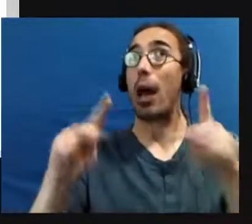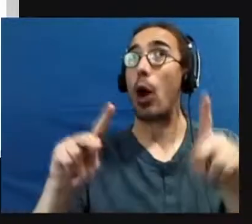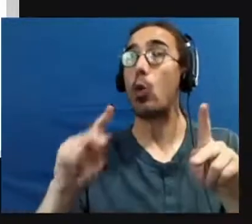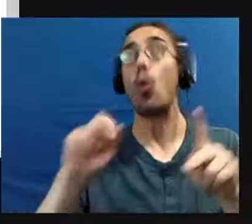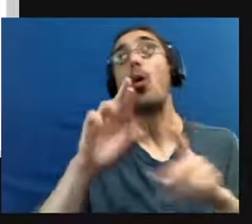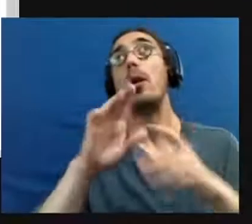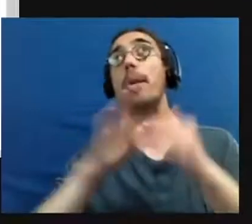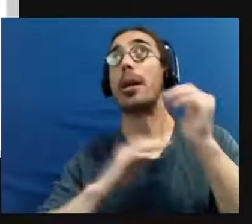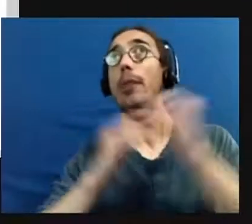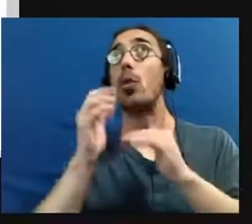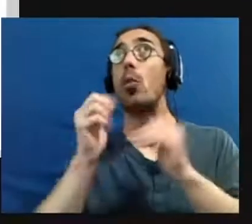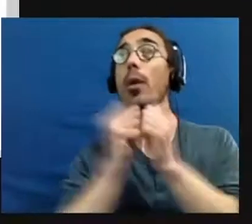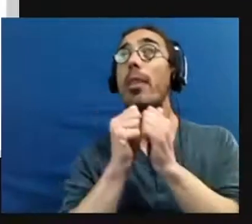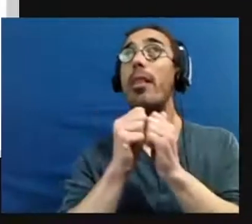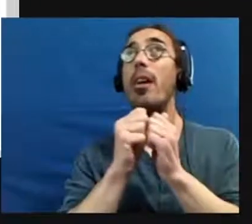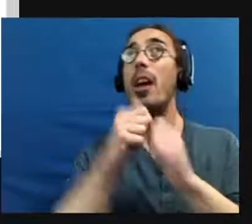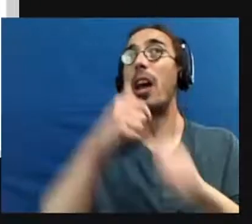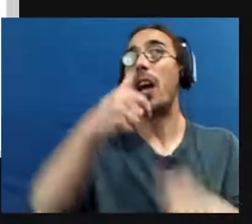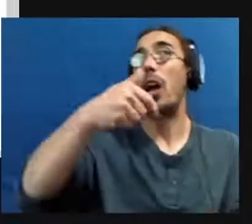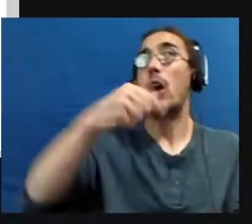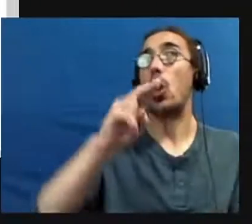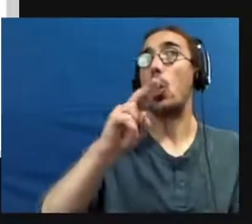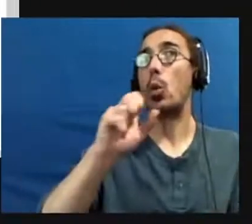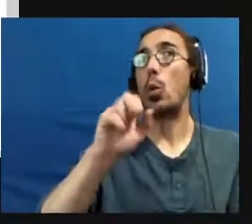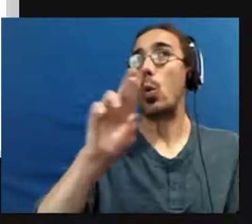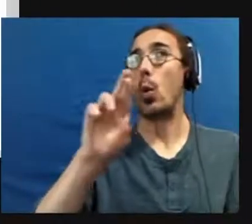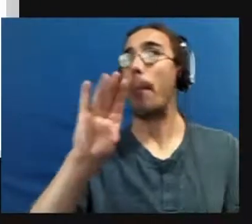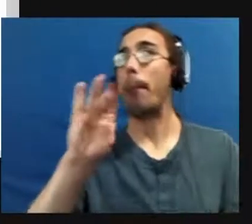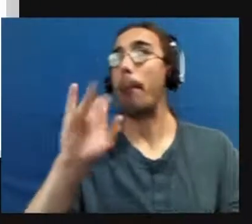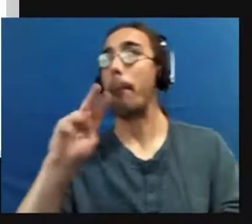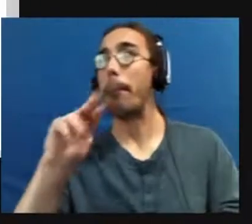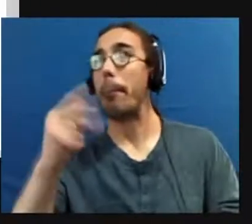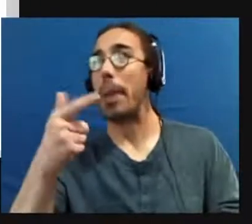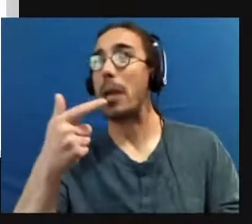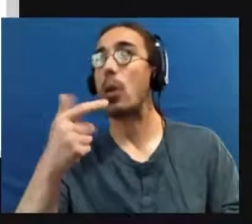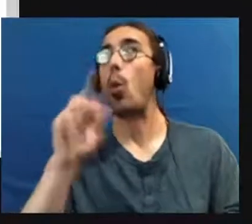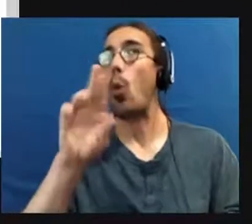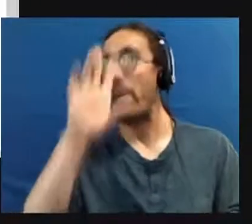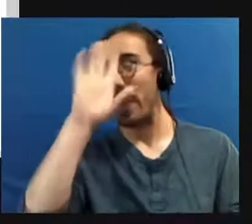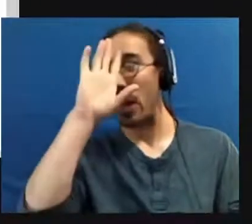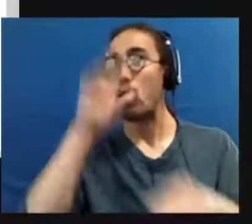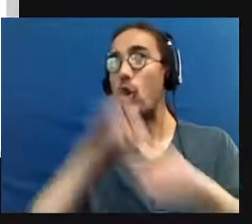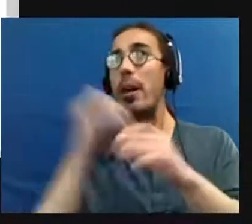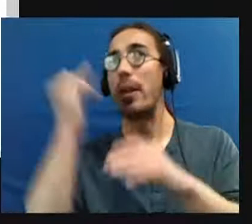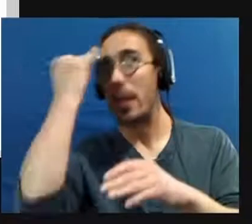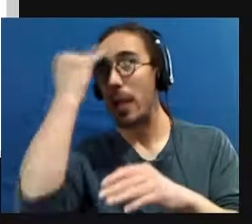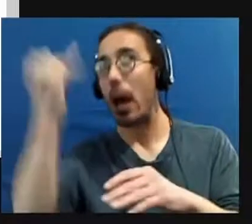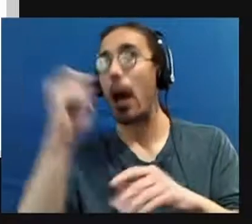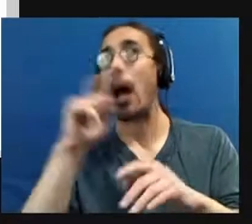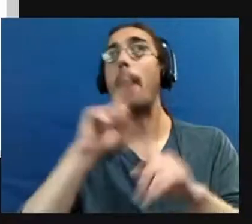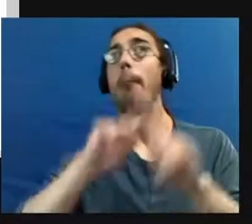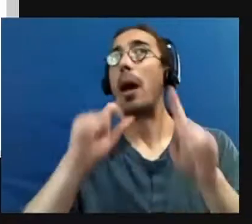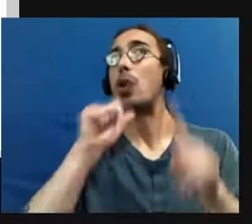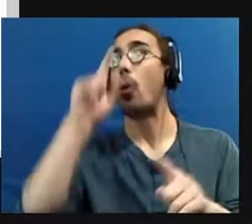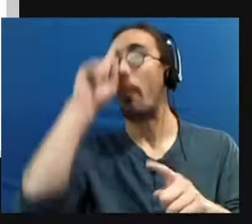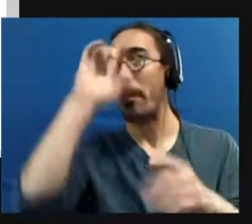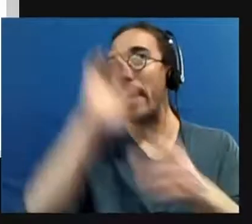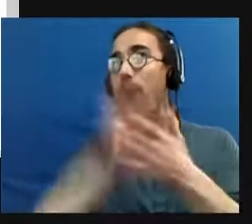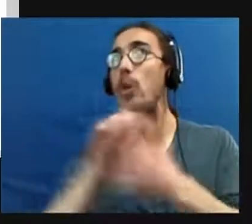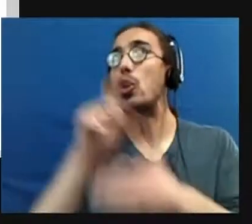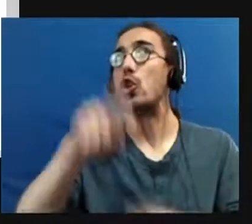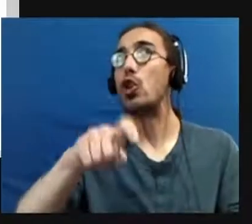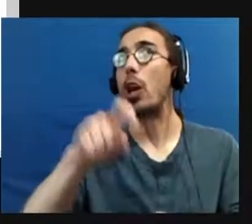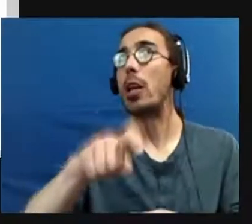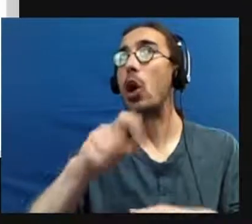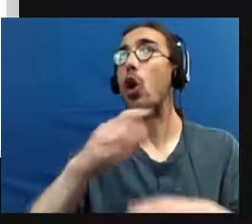I think we should, or with this kind of specifically with the autistic idea, I don't think that we should like rest on our laurels